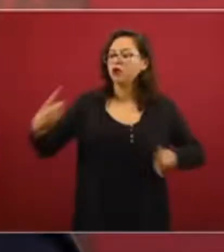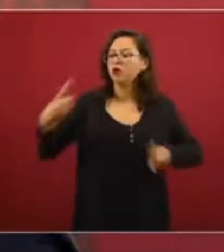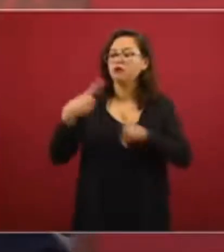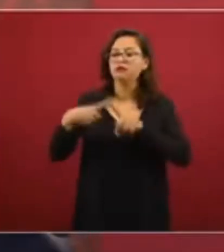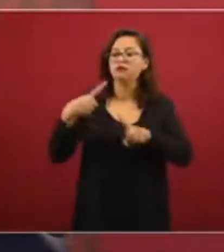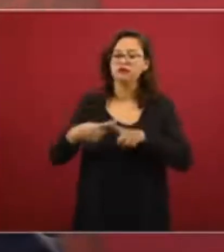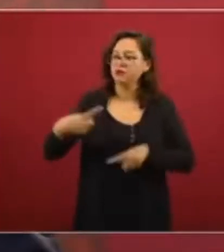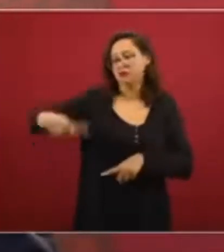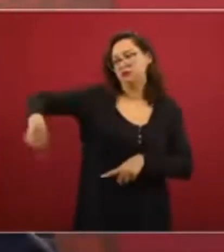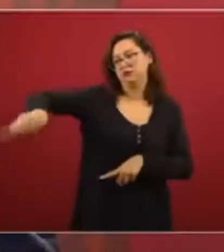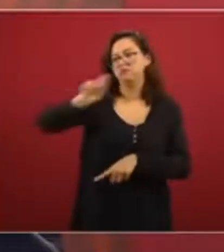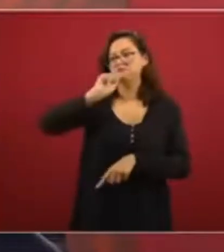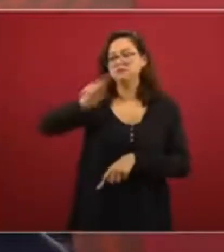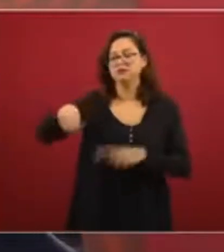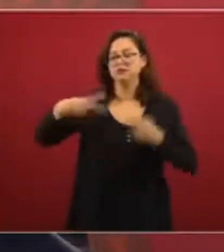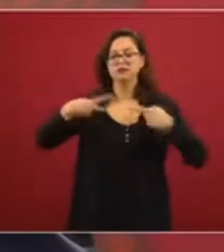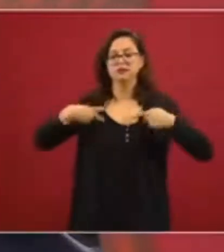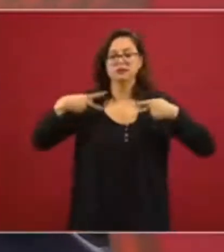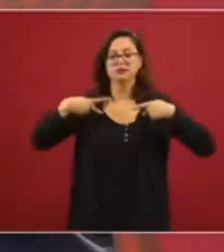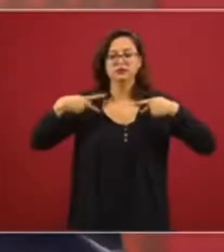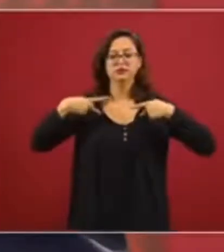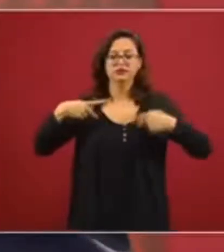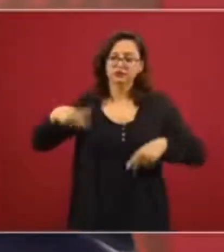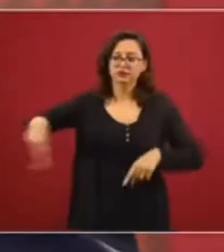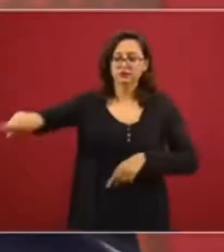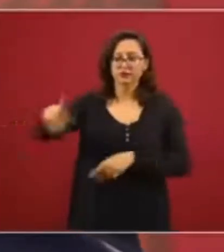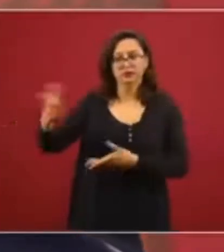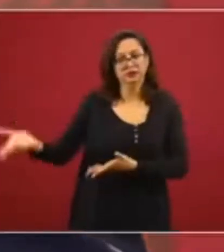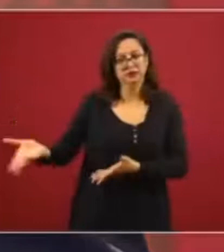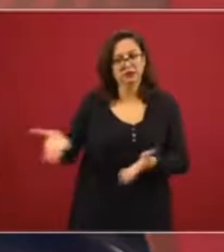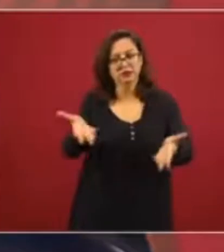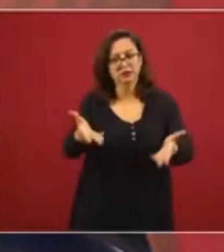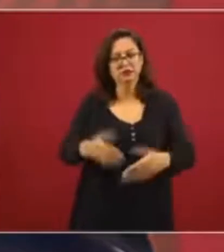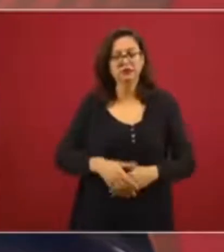gente. the people themselves.